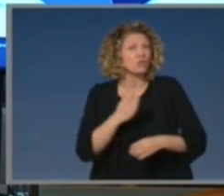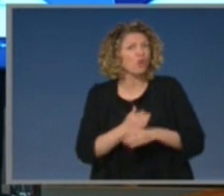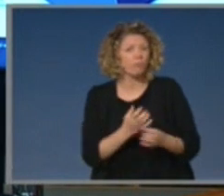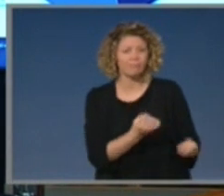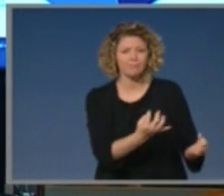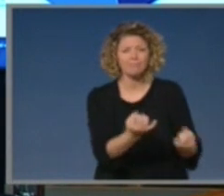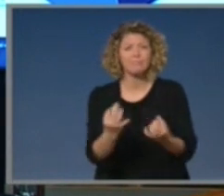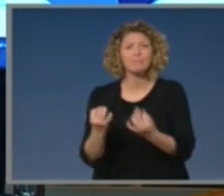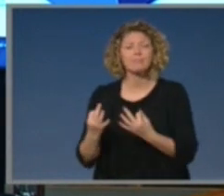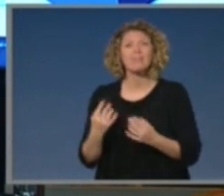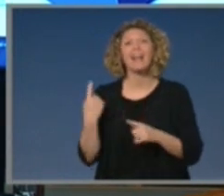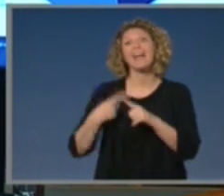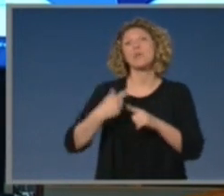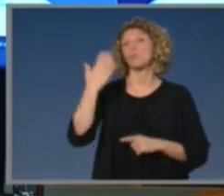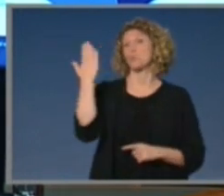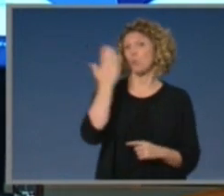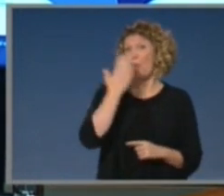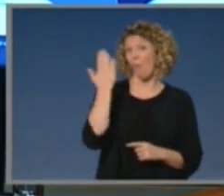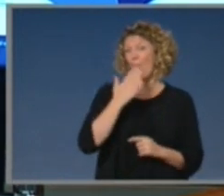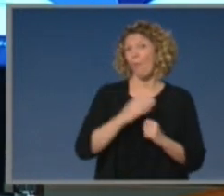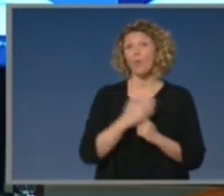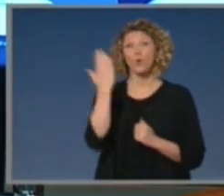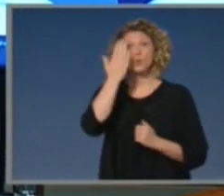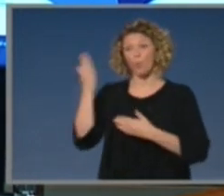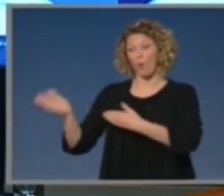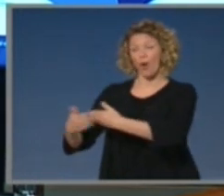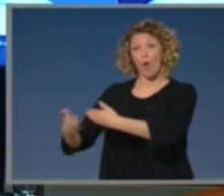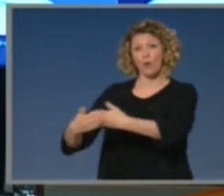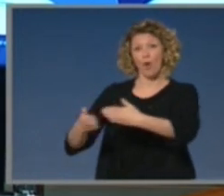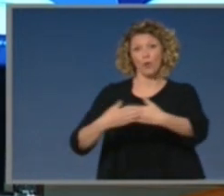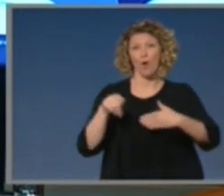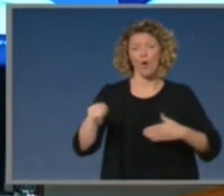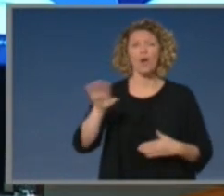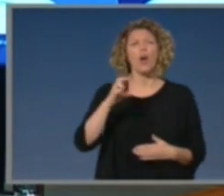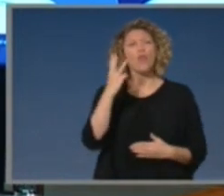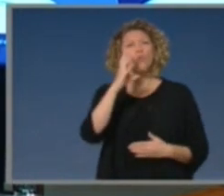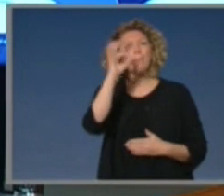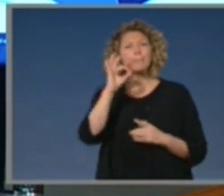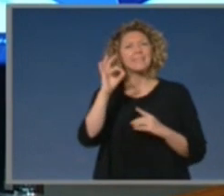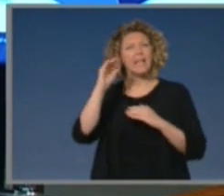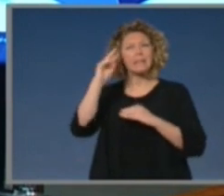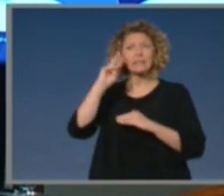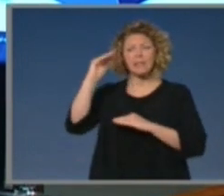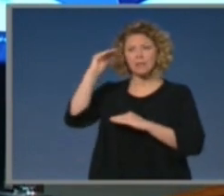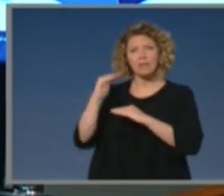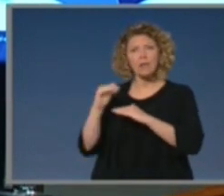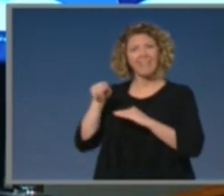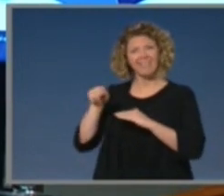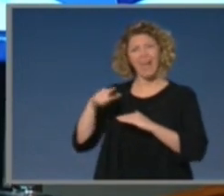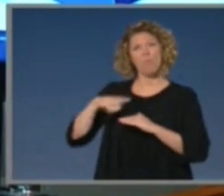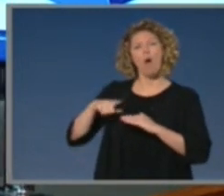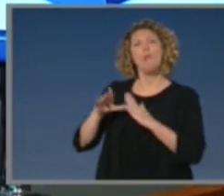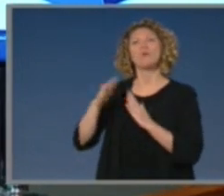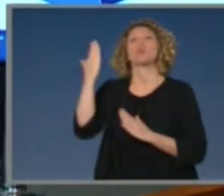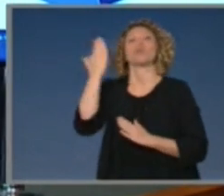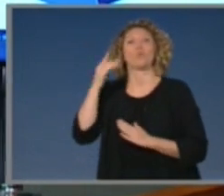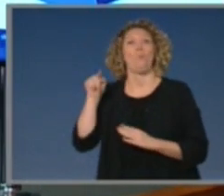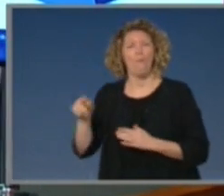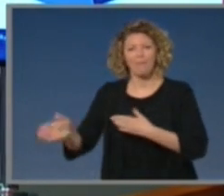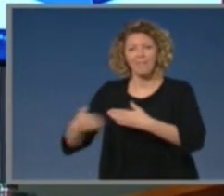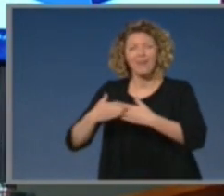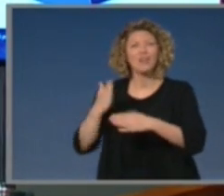to schools, the school shut down 3 percentage points estimated of that growth, and that flows through to